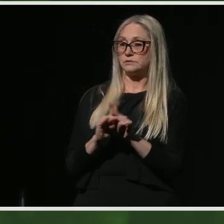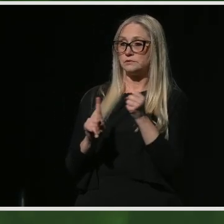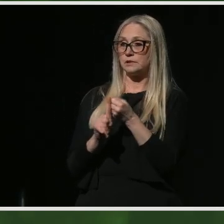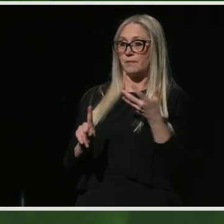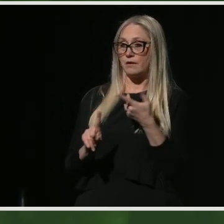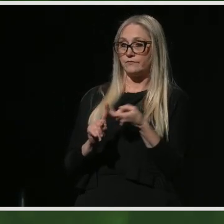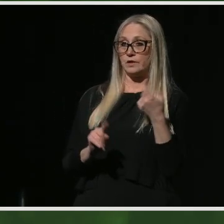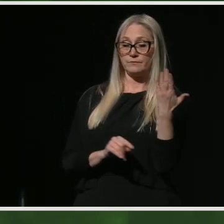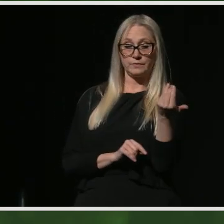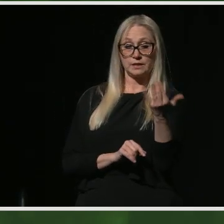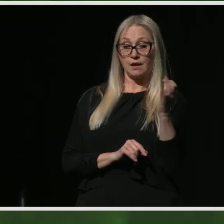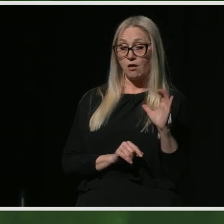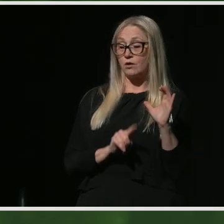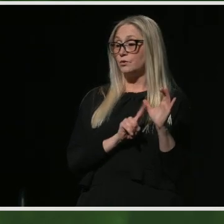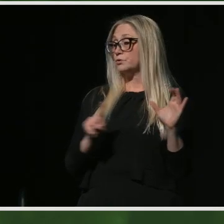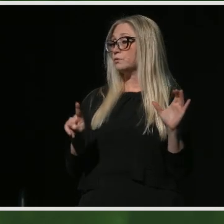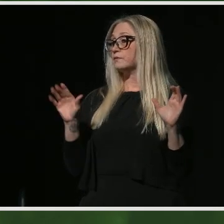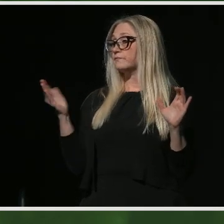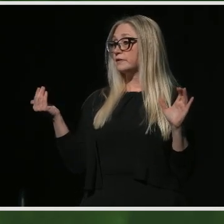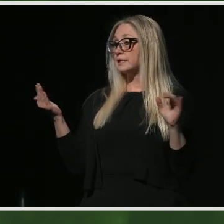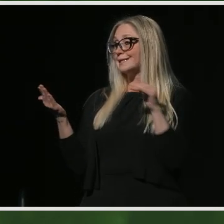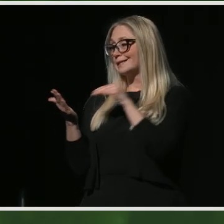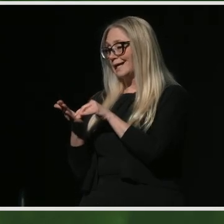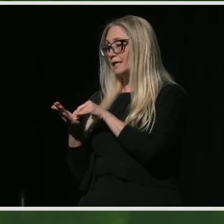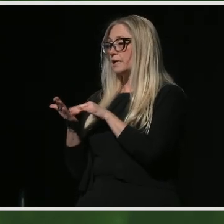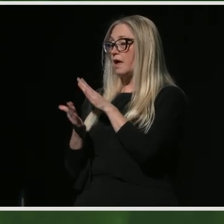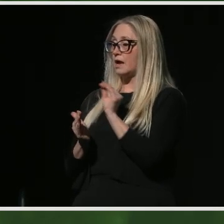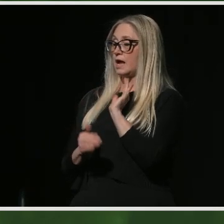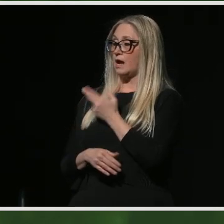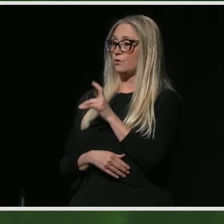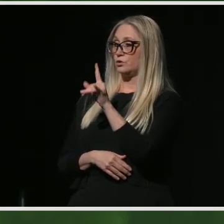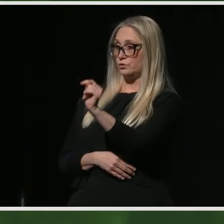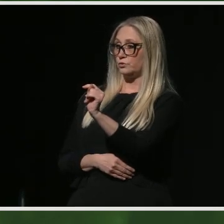stores to 15,000 stores, and our unit sales growing by